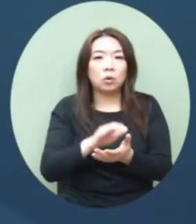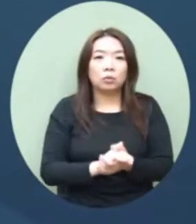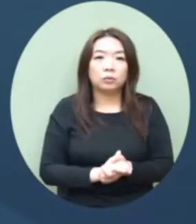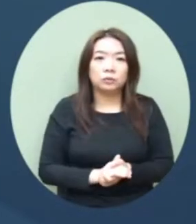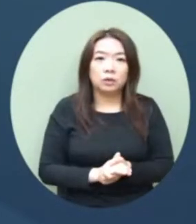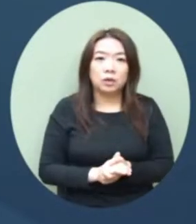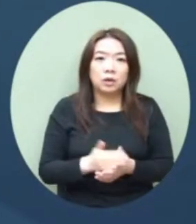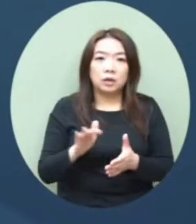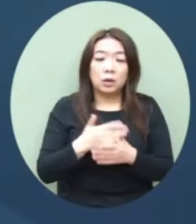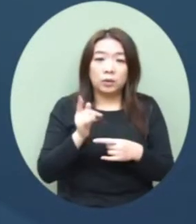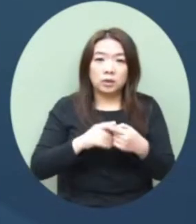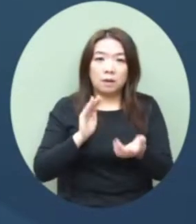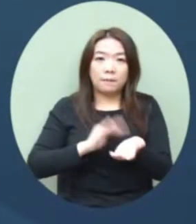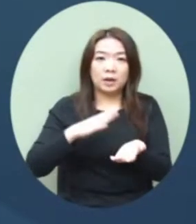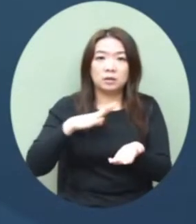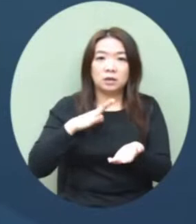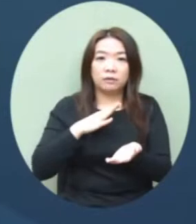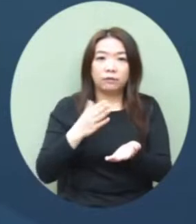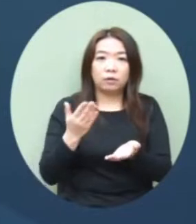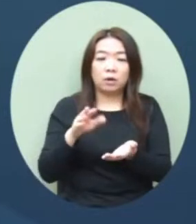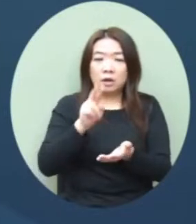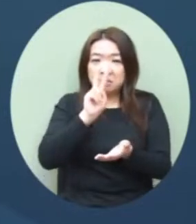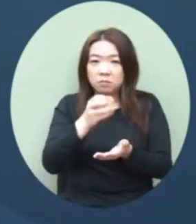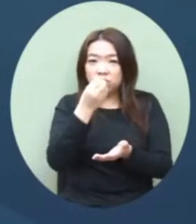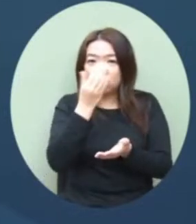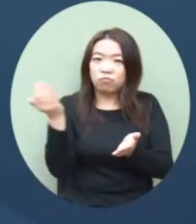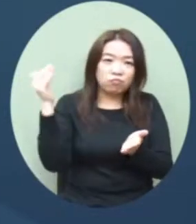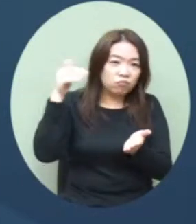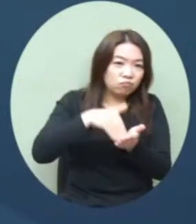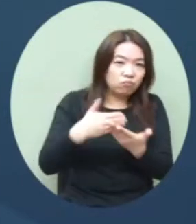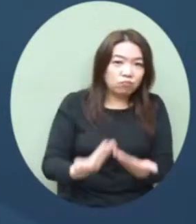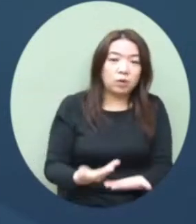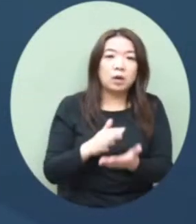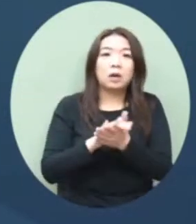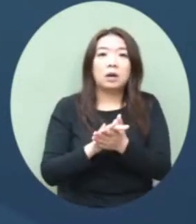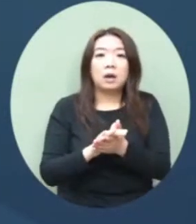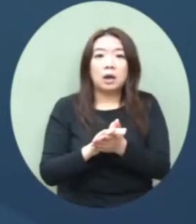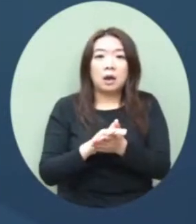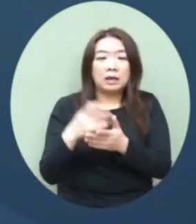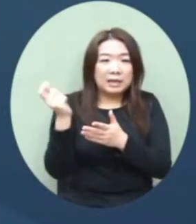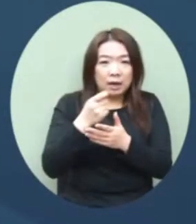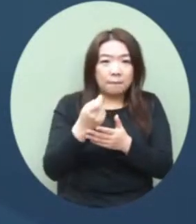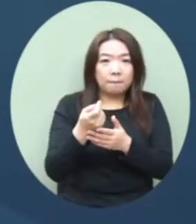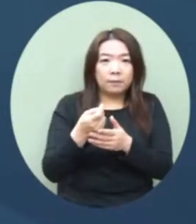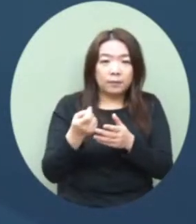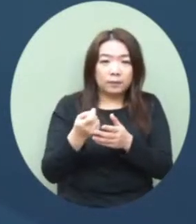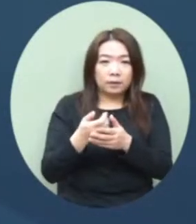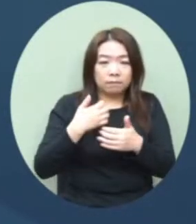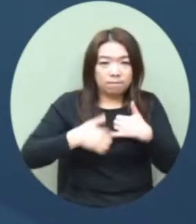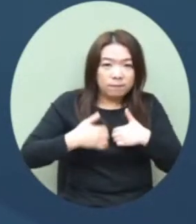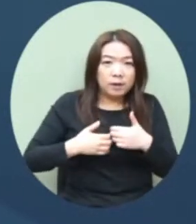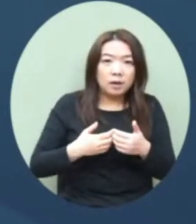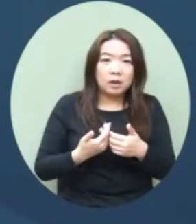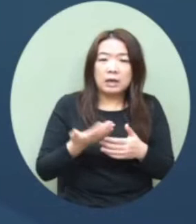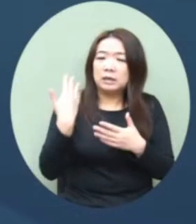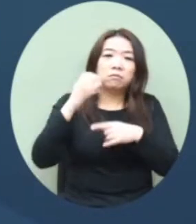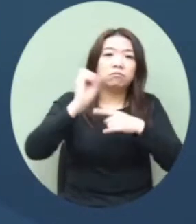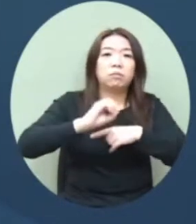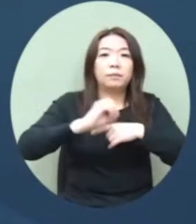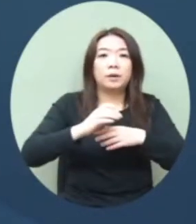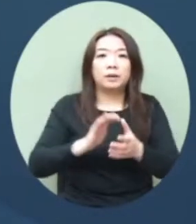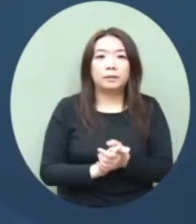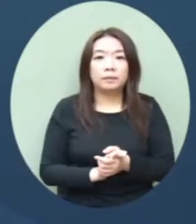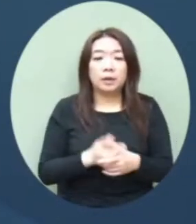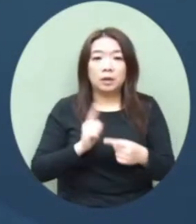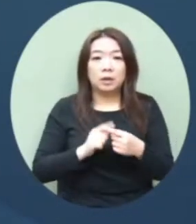categorically insane or exclude this and that, because we've never seen such a magnitude and pace of outbreak in